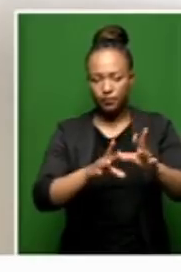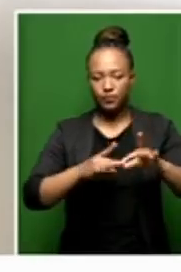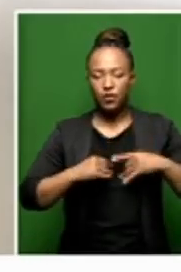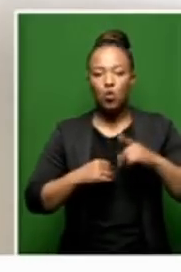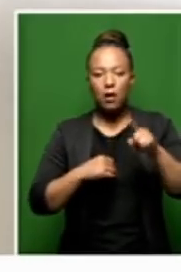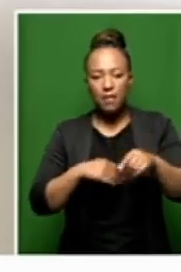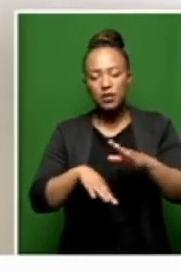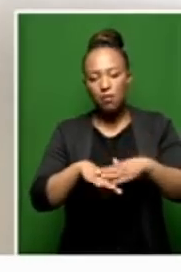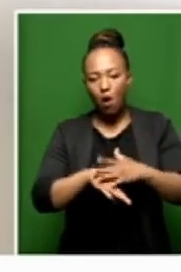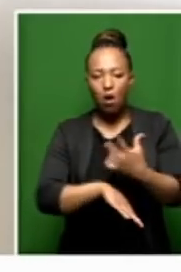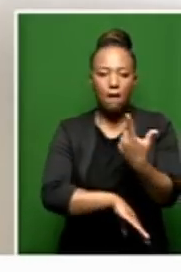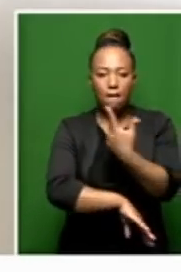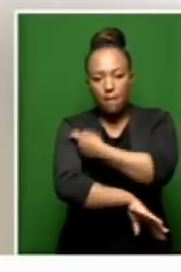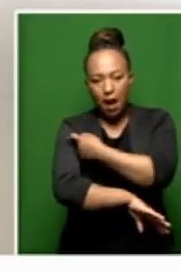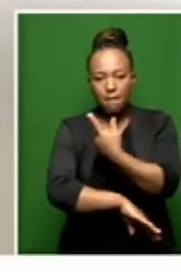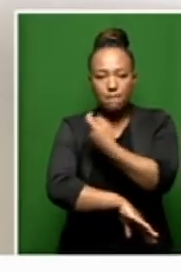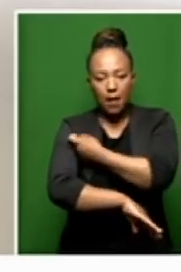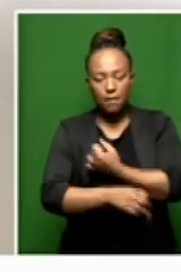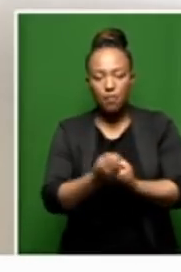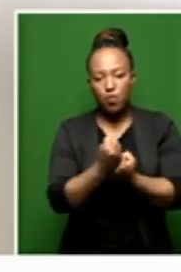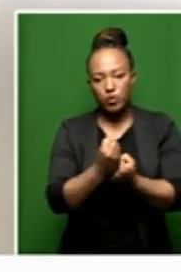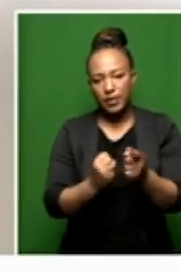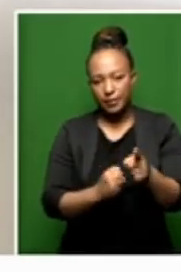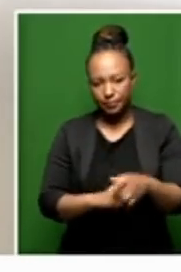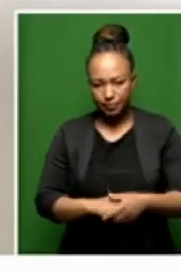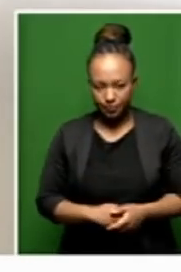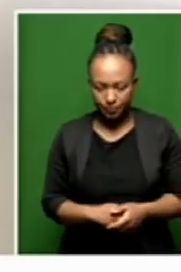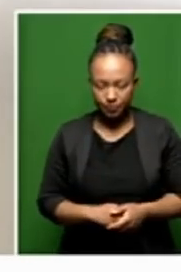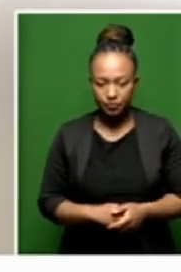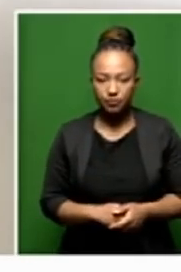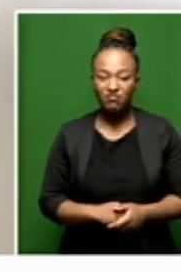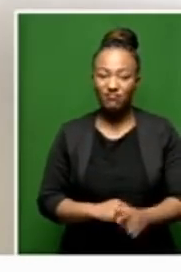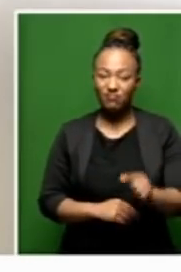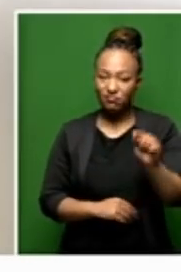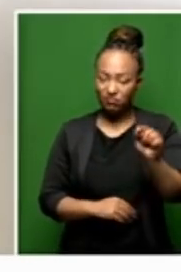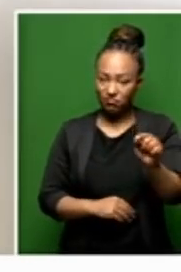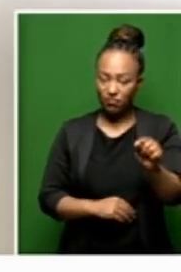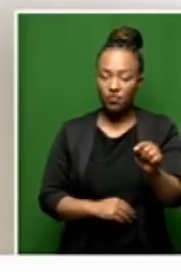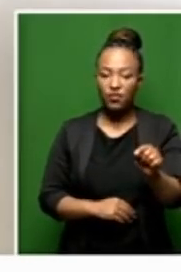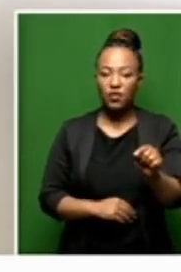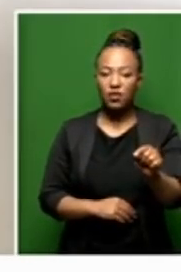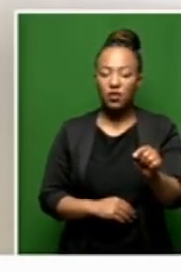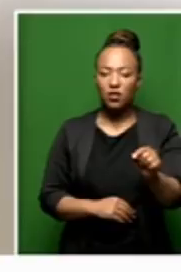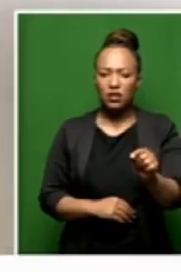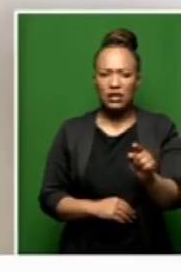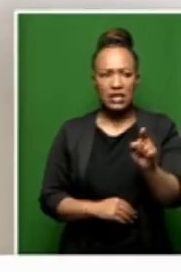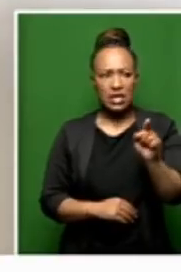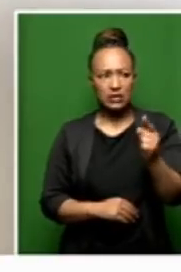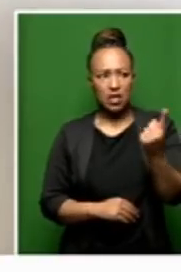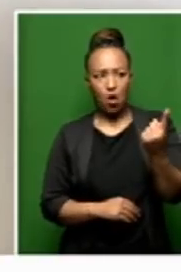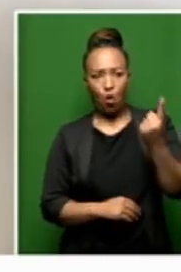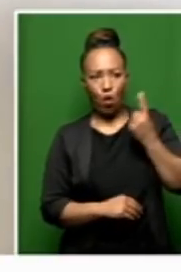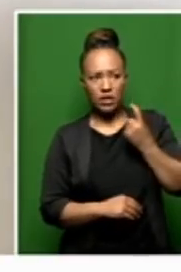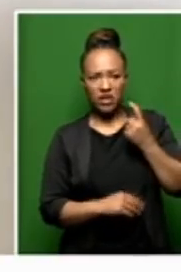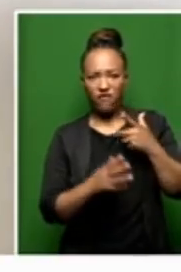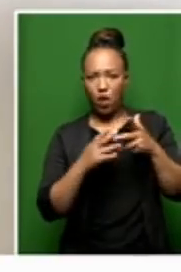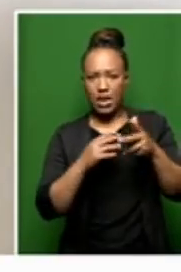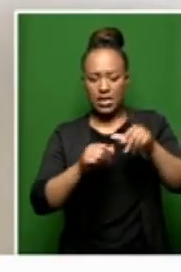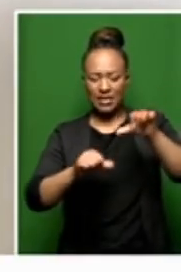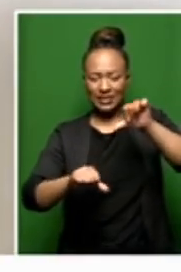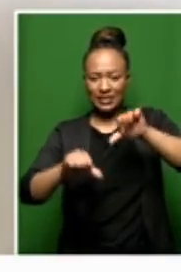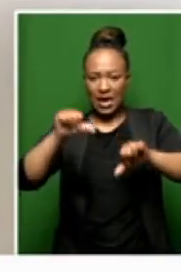in order to avoid even what we call as reinfections. But this is something which is a very tricky question for any scientist to